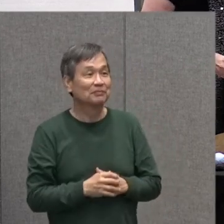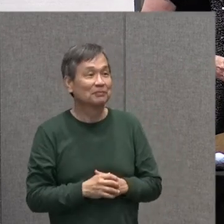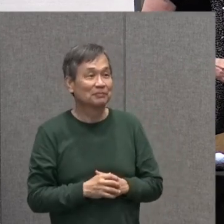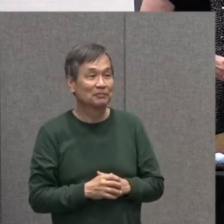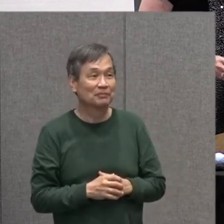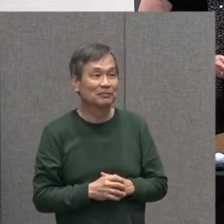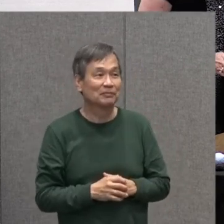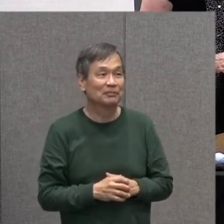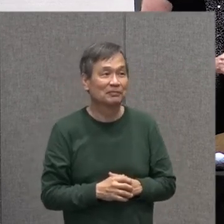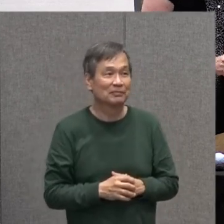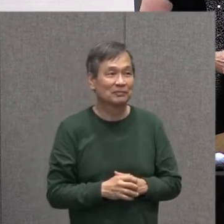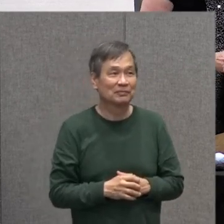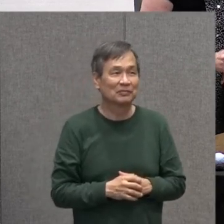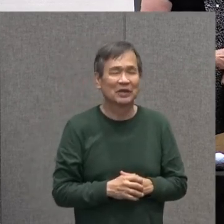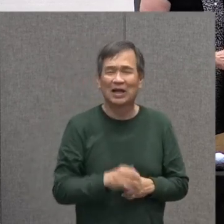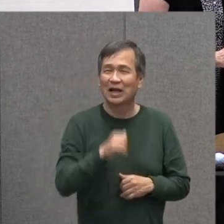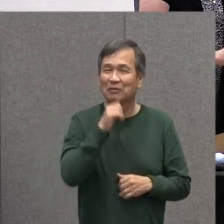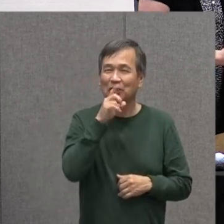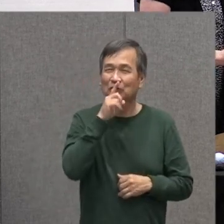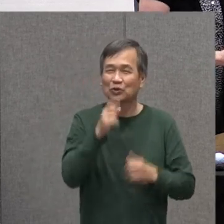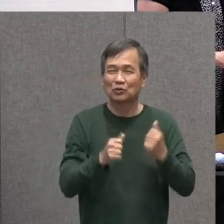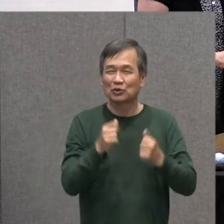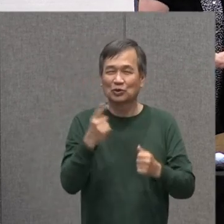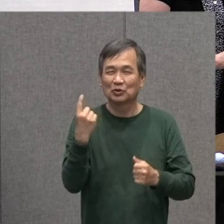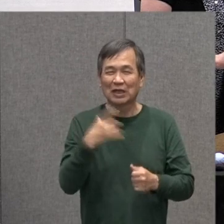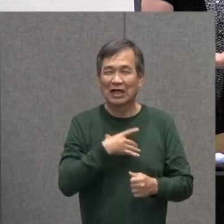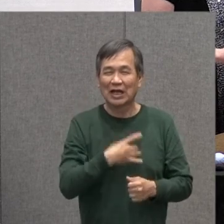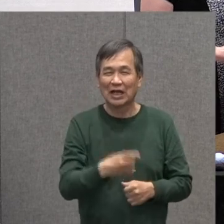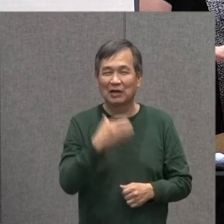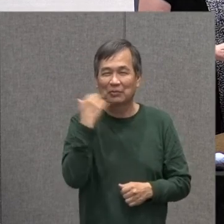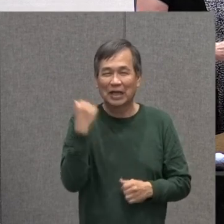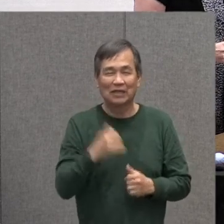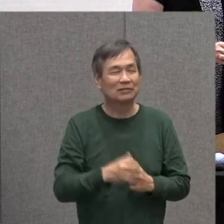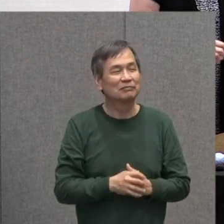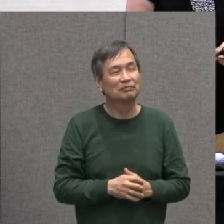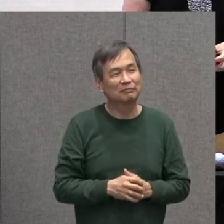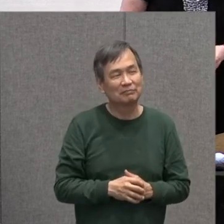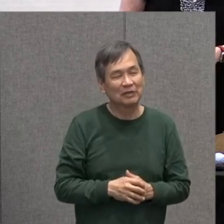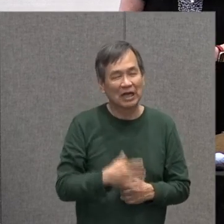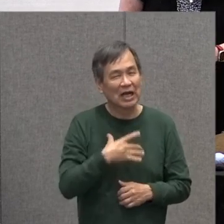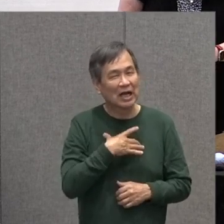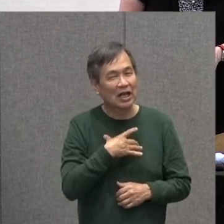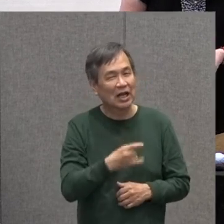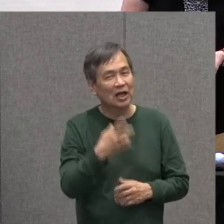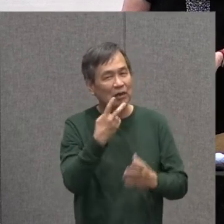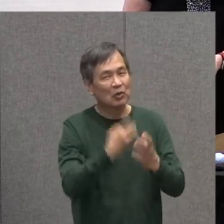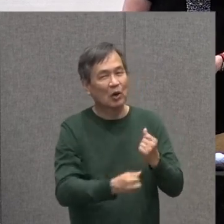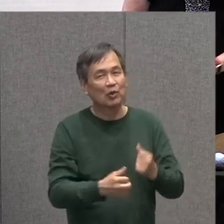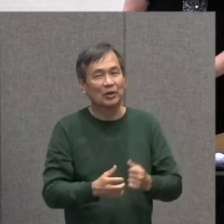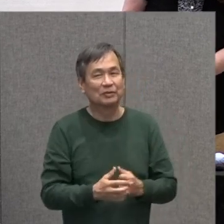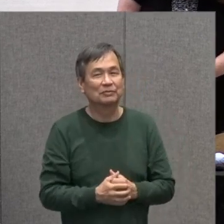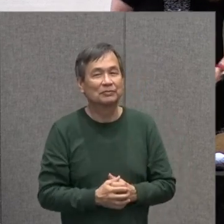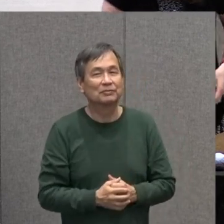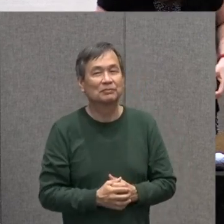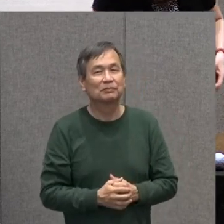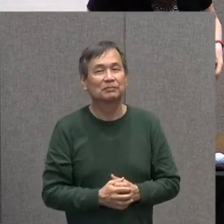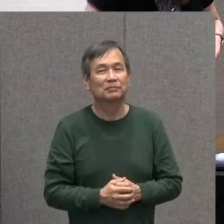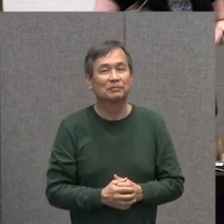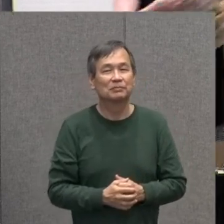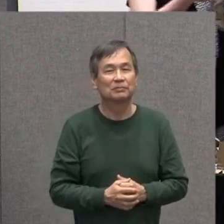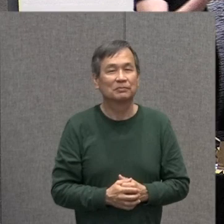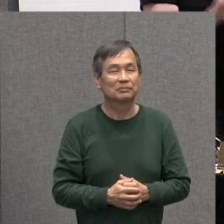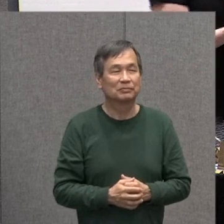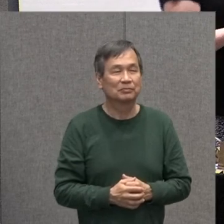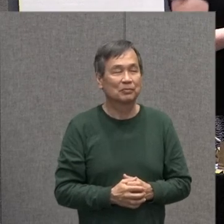which hat I like better. I might like this hat better. I can't decide. I like both of my hats. Now,